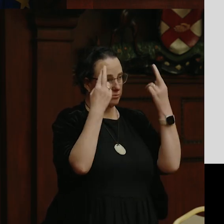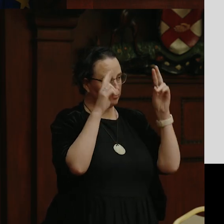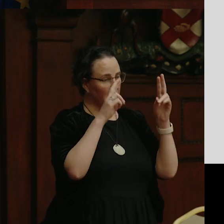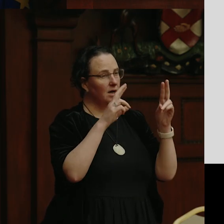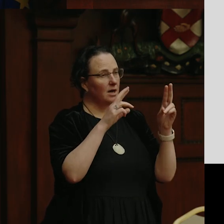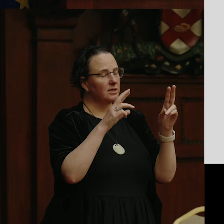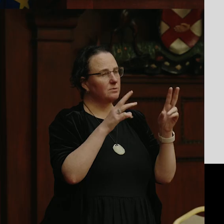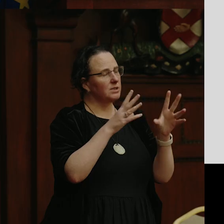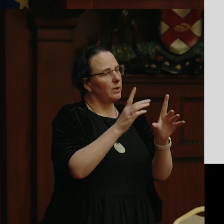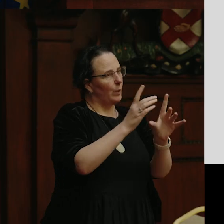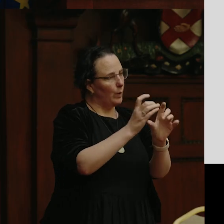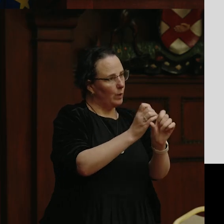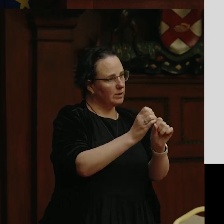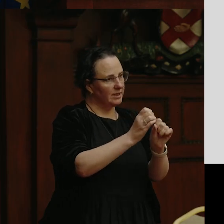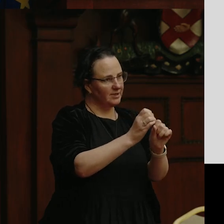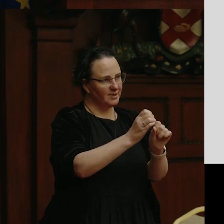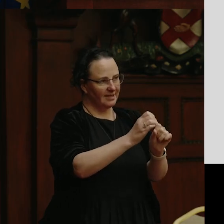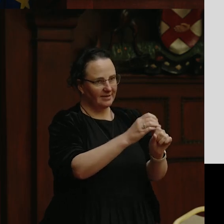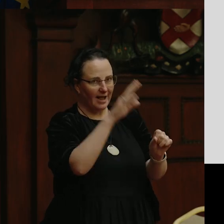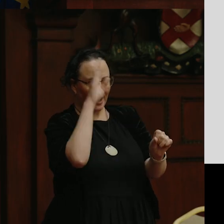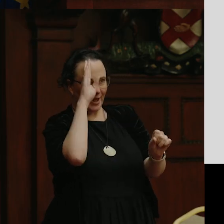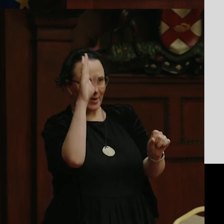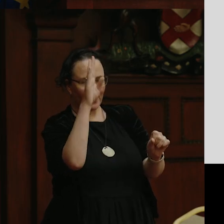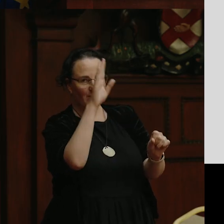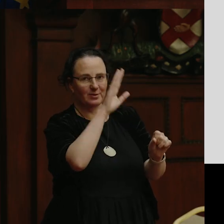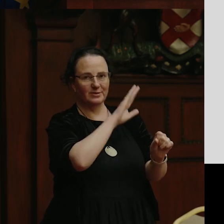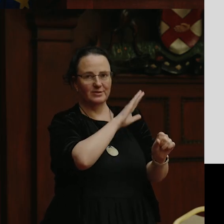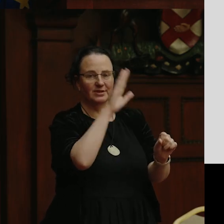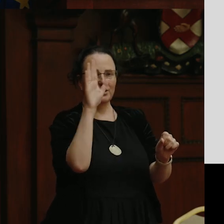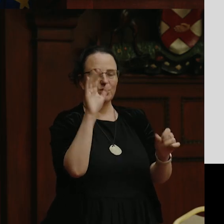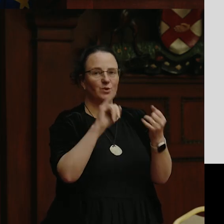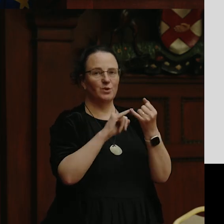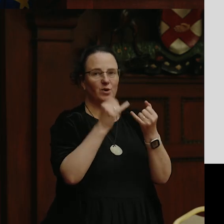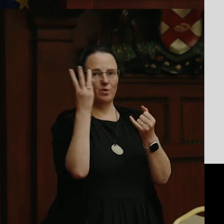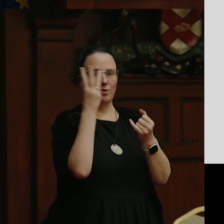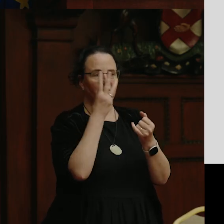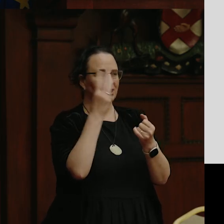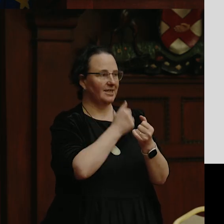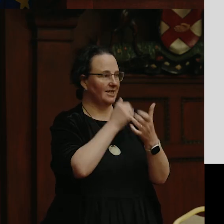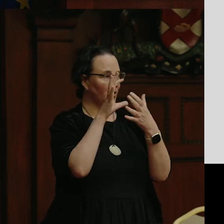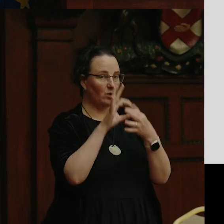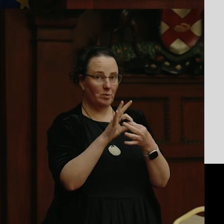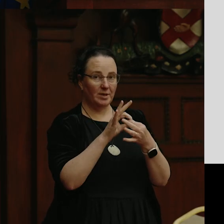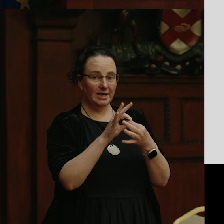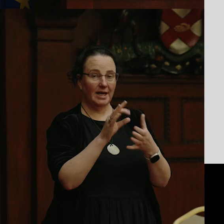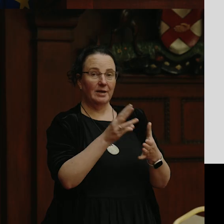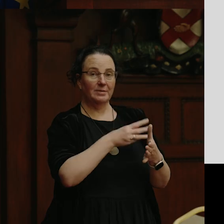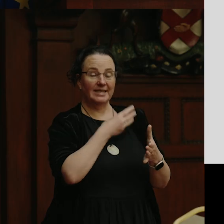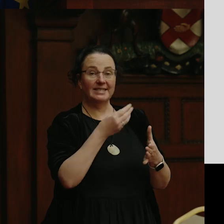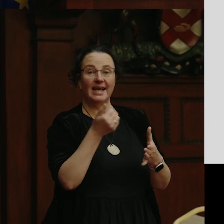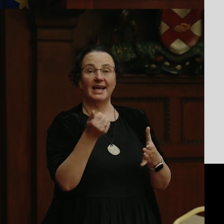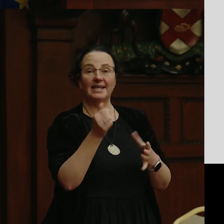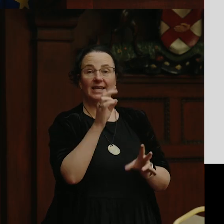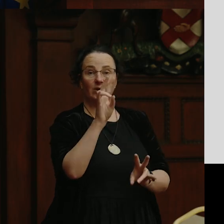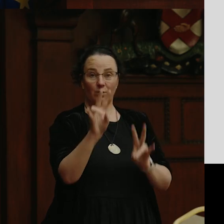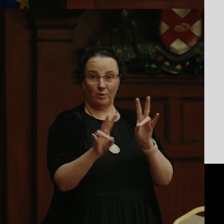pause for a moment and wave hello to the people online at home and say, please put your questions